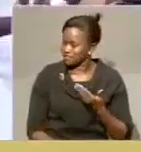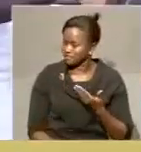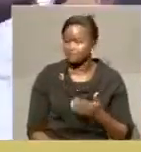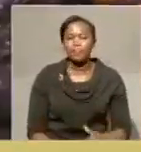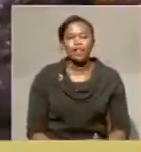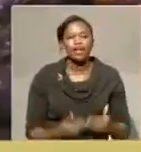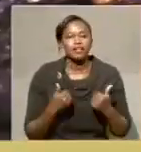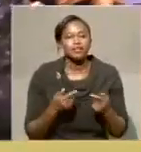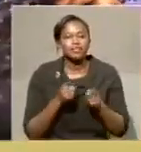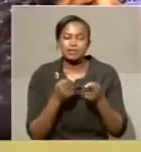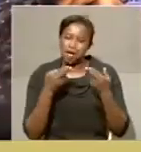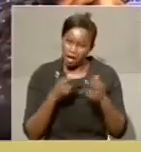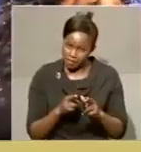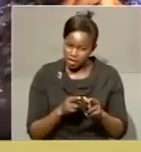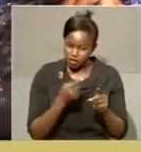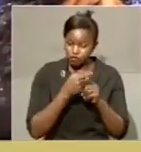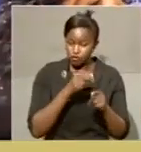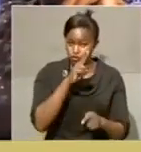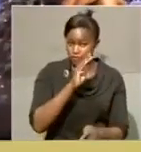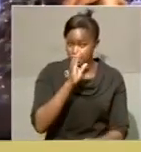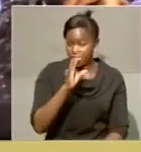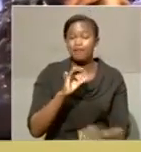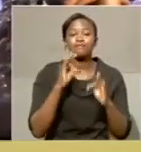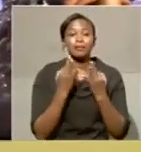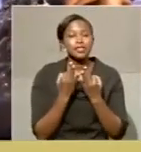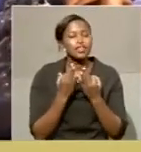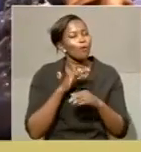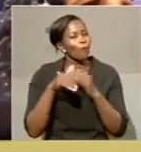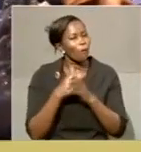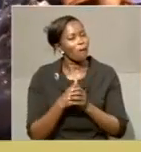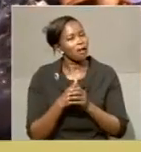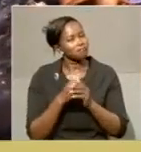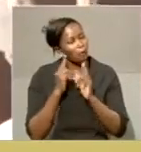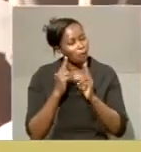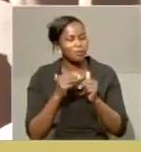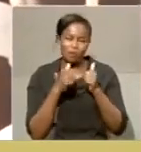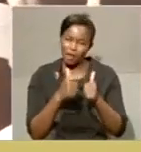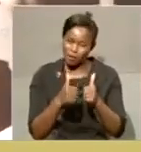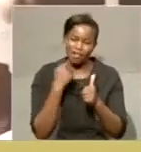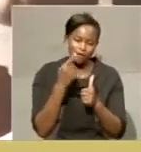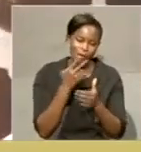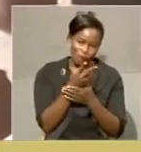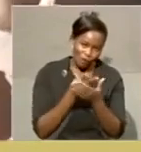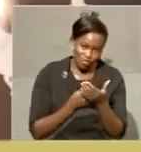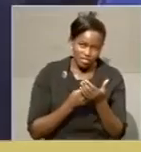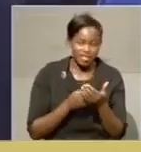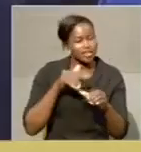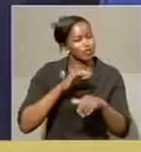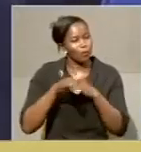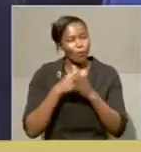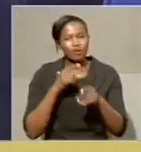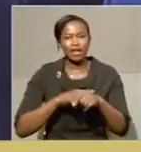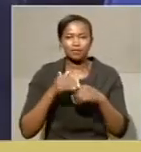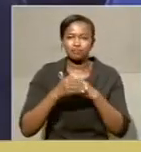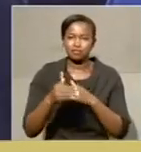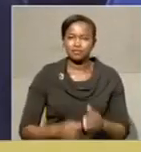It is done, and from the UBC family, it is all well wishes for the couple in all times to come. Don't